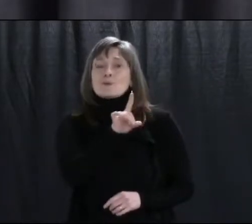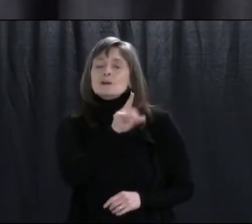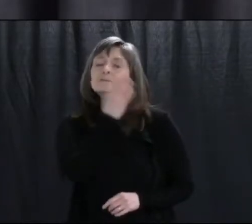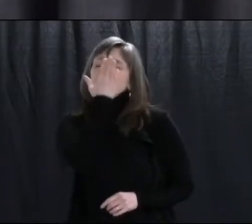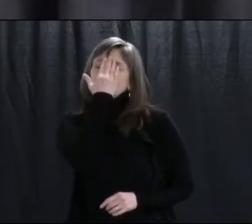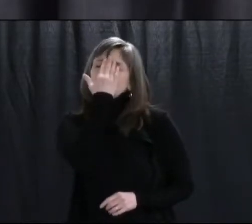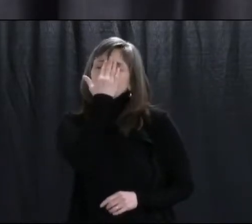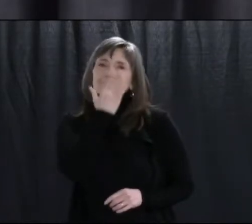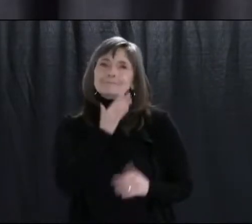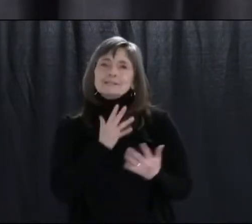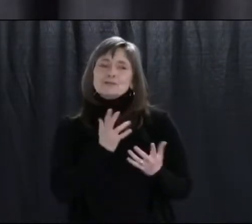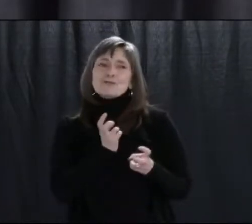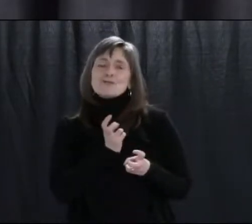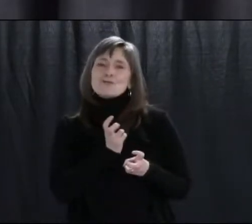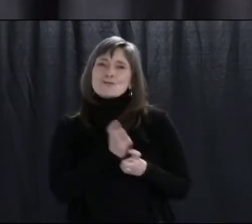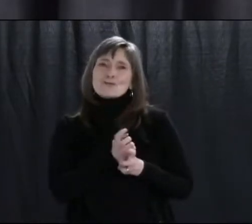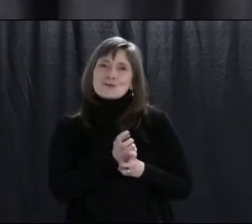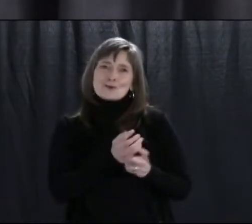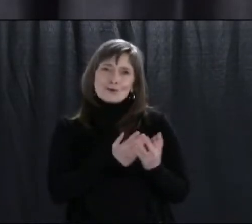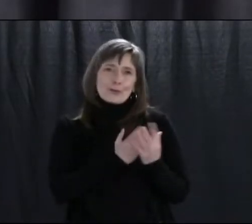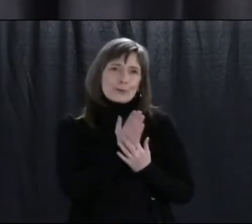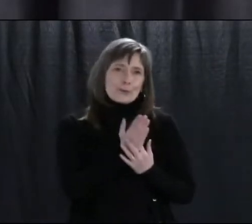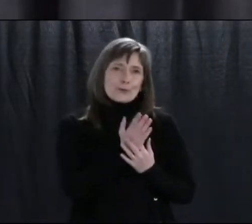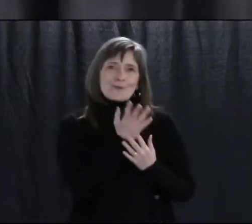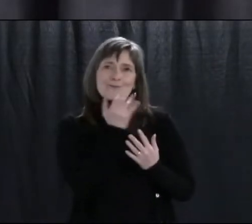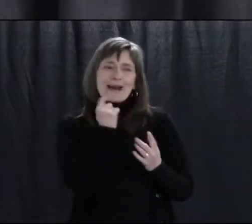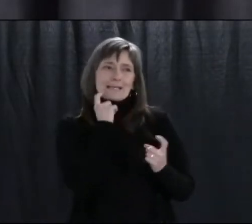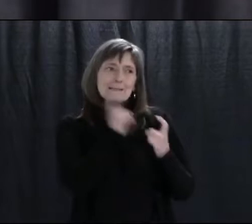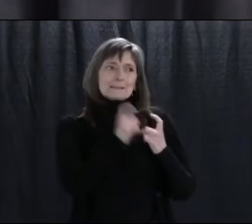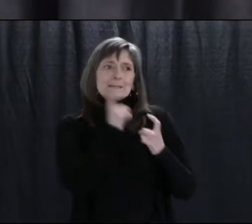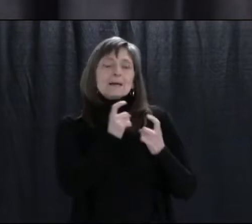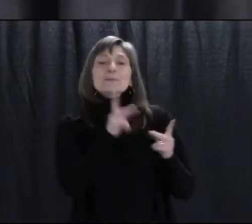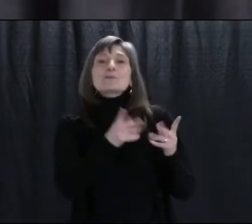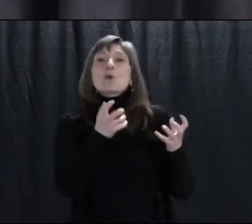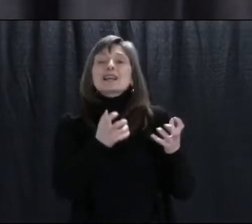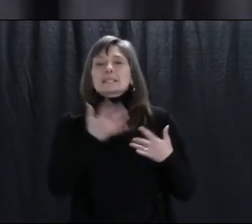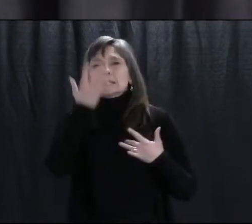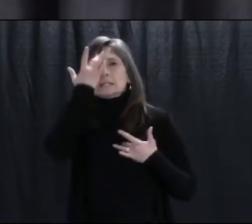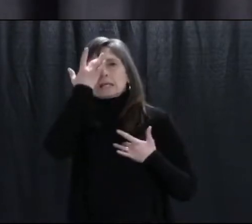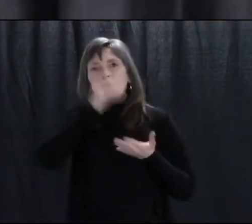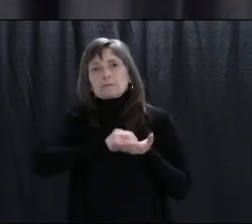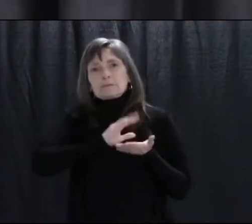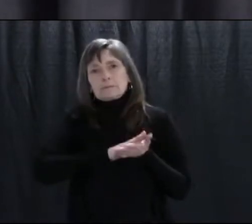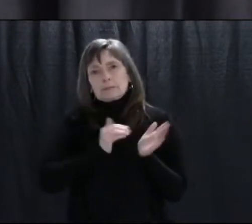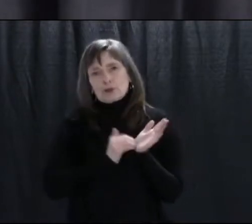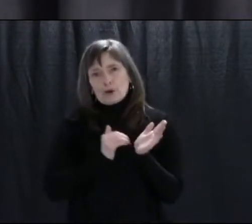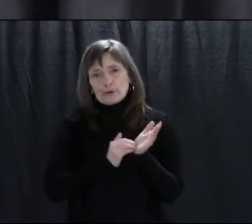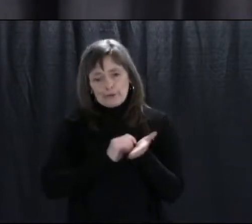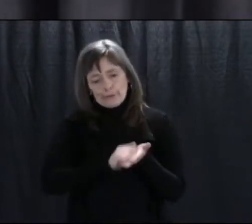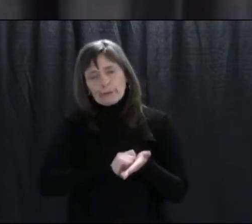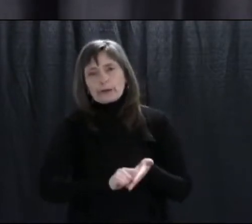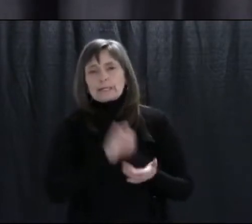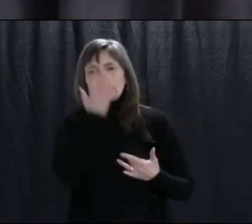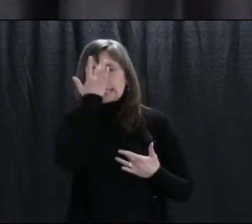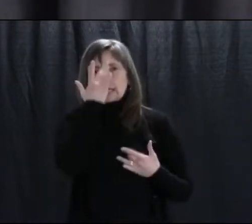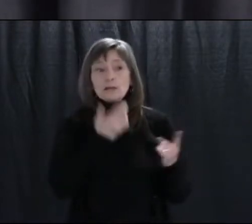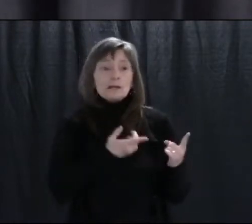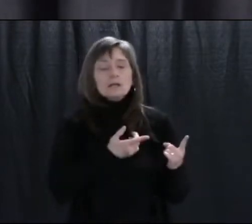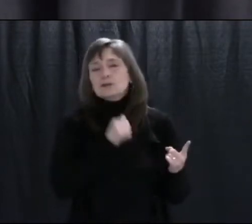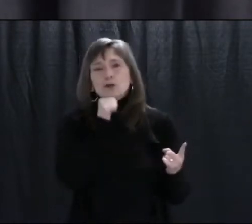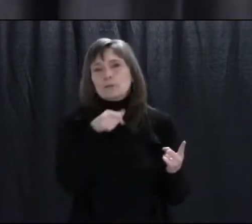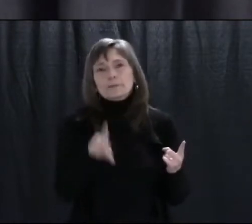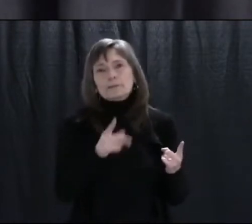as a line because there are a large number of people ringing in wanting sick notes. You will not get a sick note through